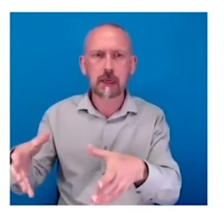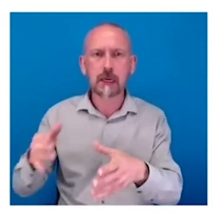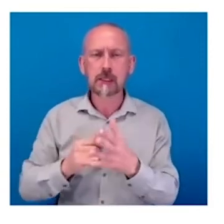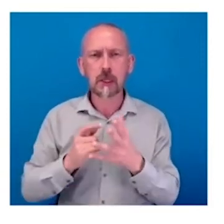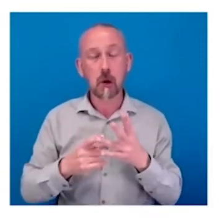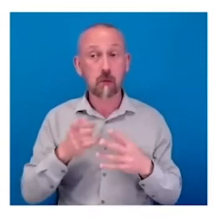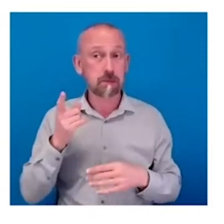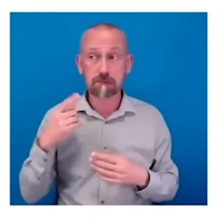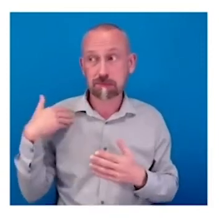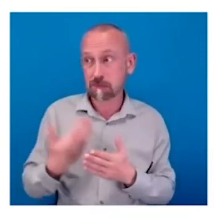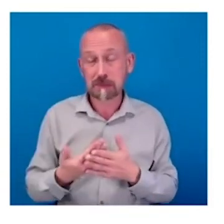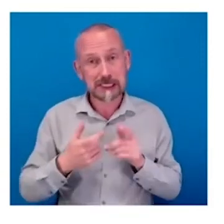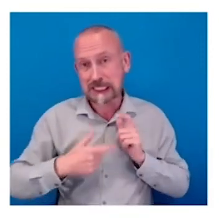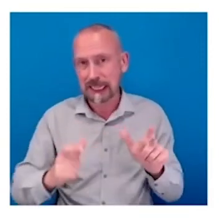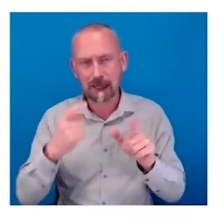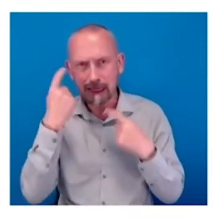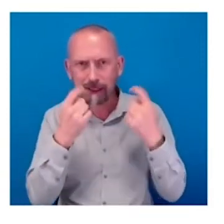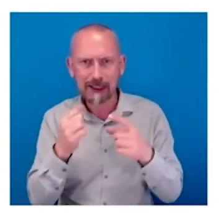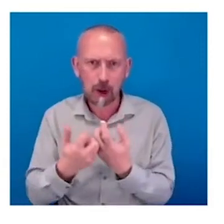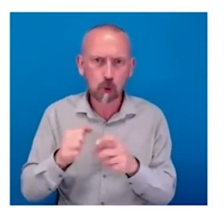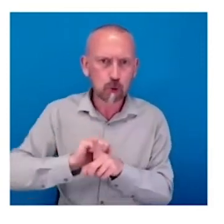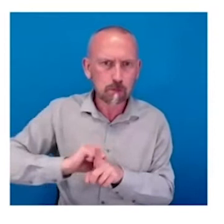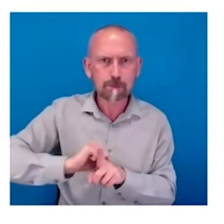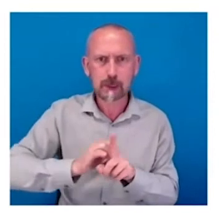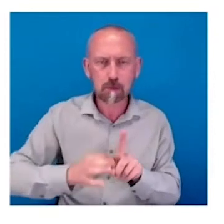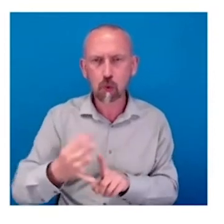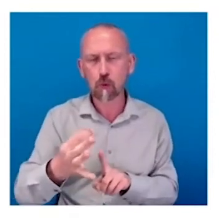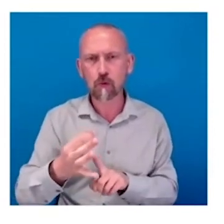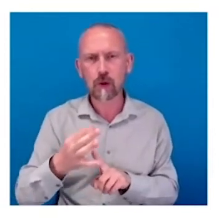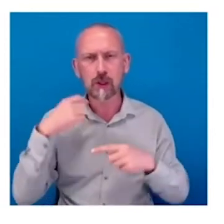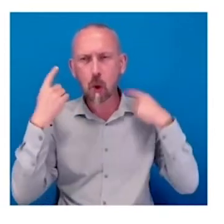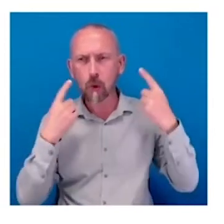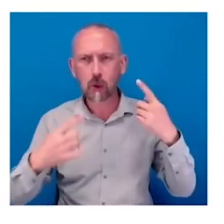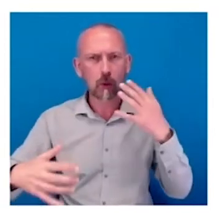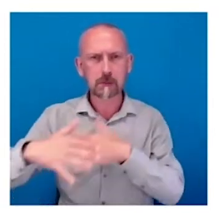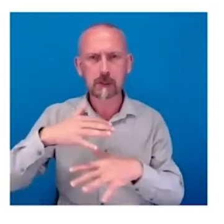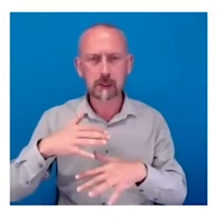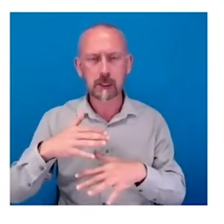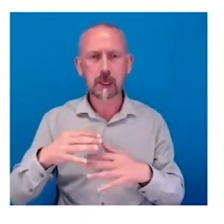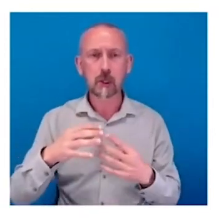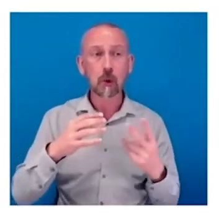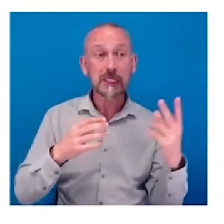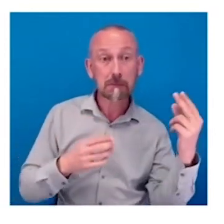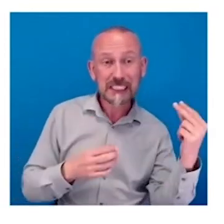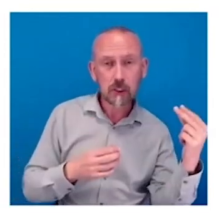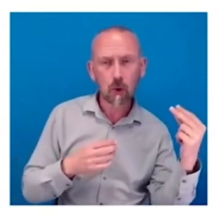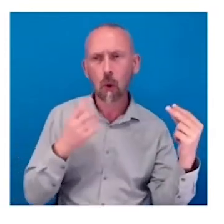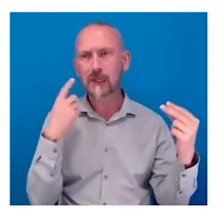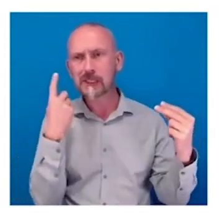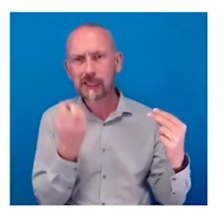audio experience and that balance between speech and non-speech as a way of enhancing that